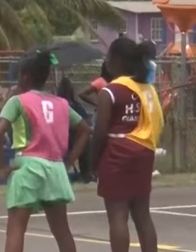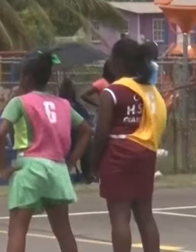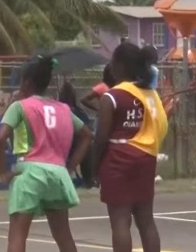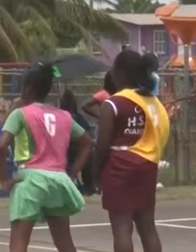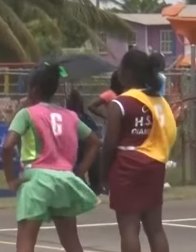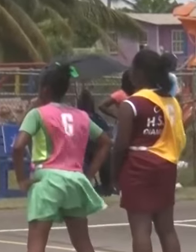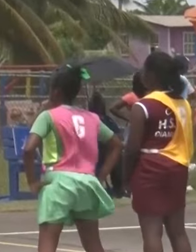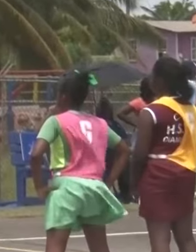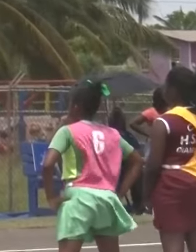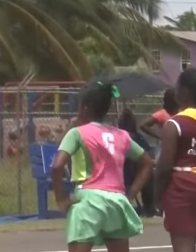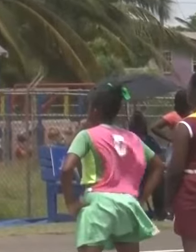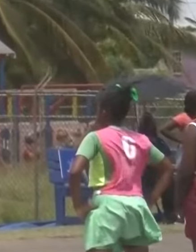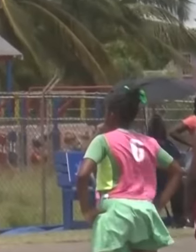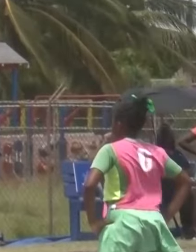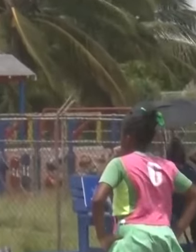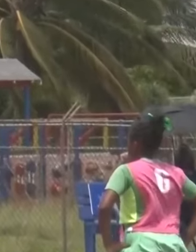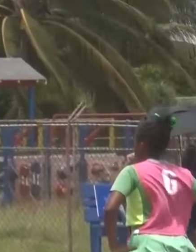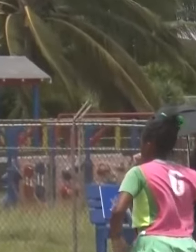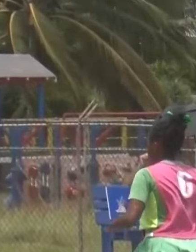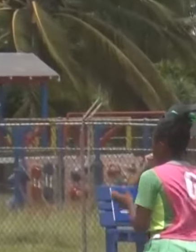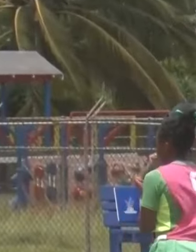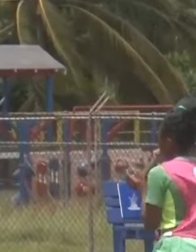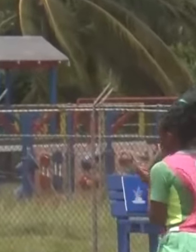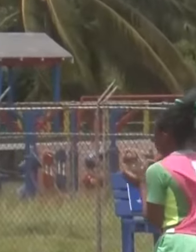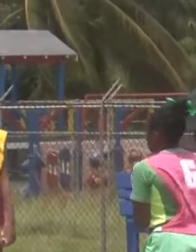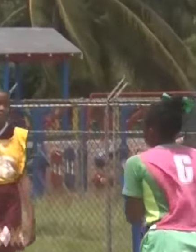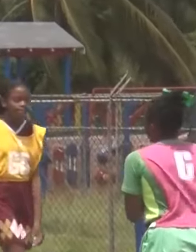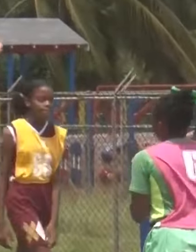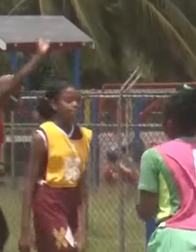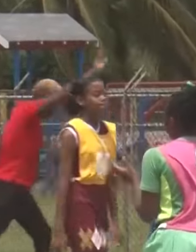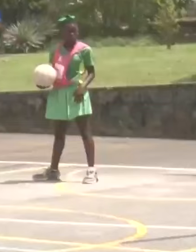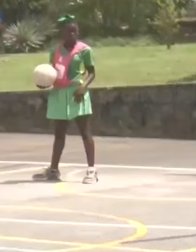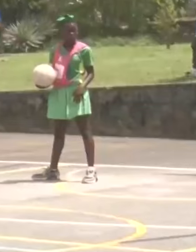when Ramsey struck again. That was way too easy.